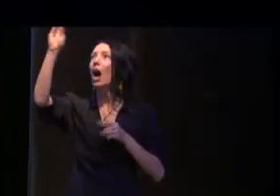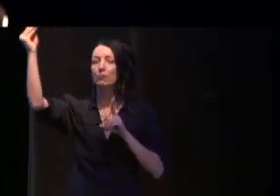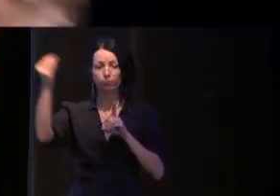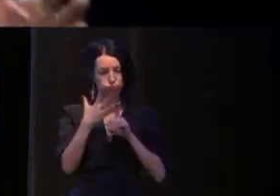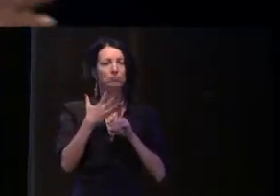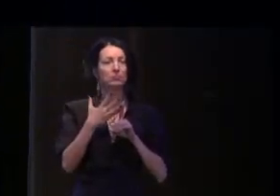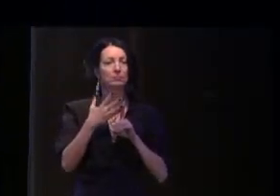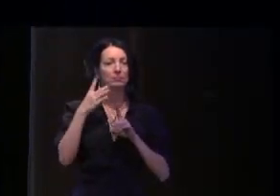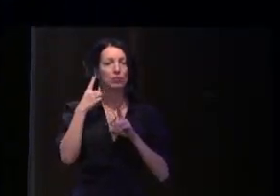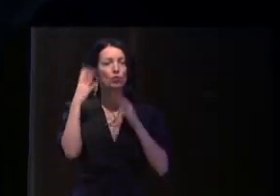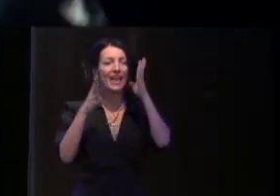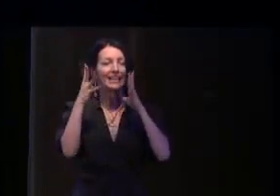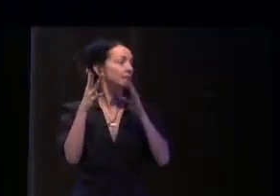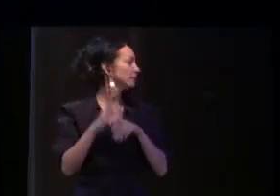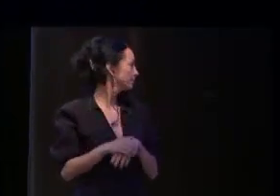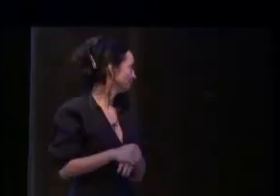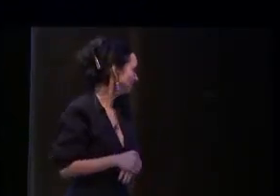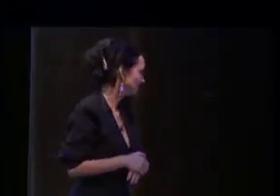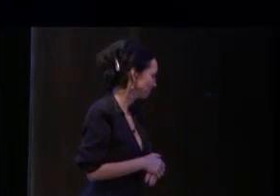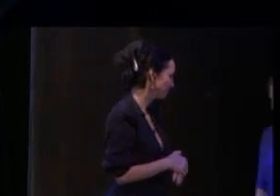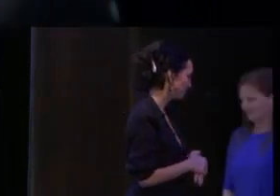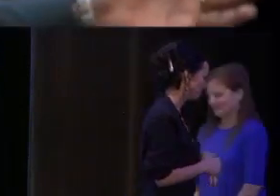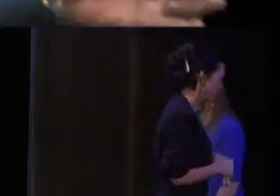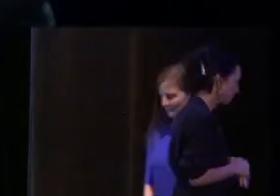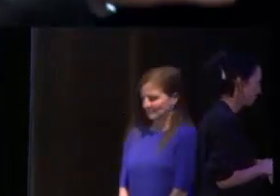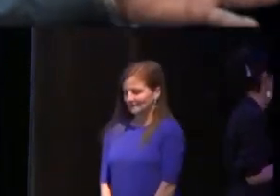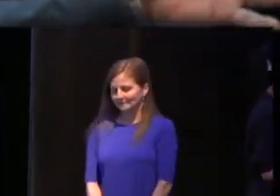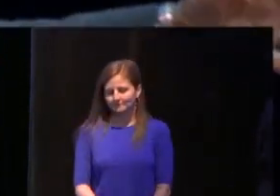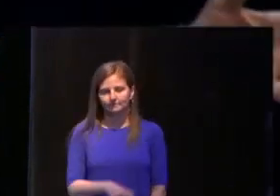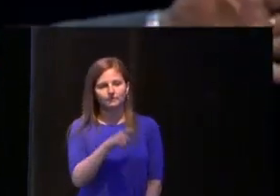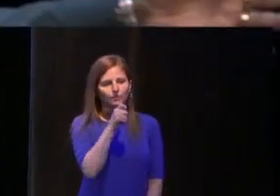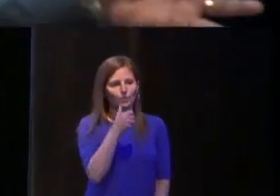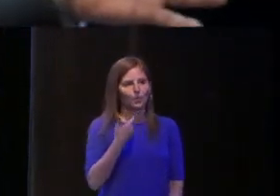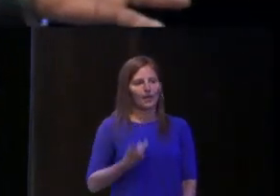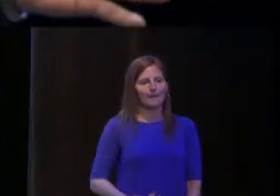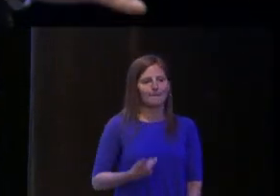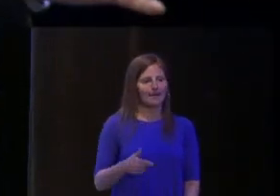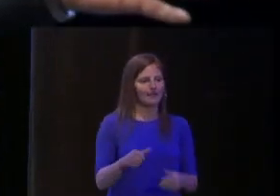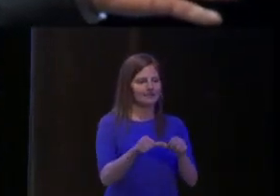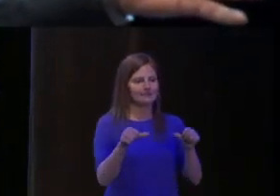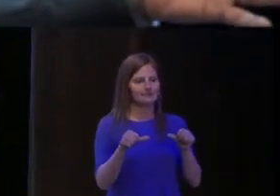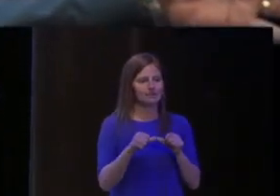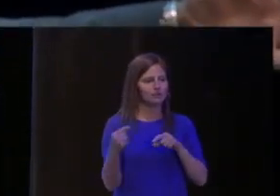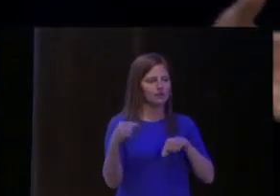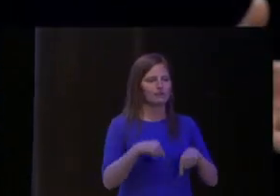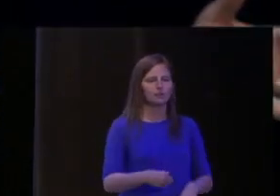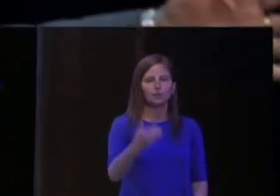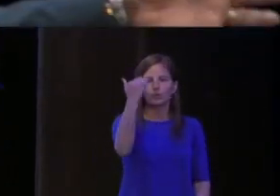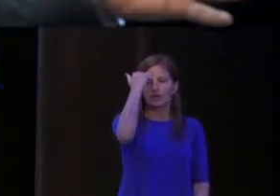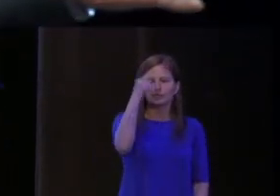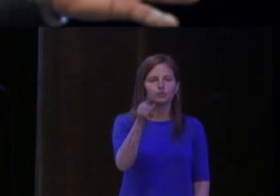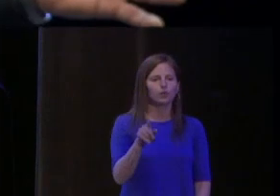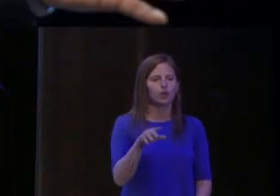eternal, you see. And as you begin to ask, who am I in this space? You come back to the awareness that you are a